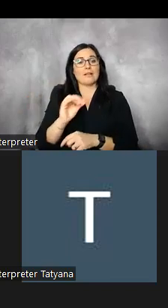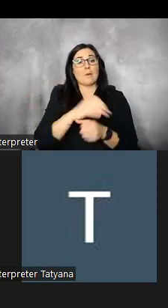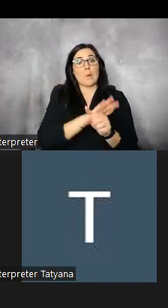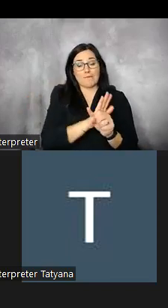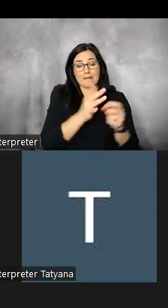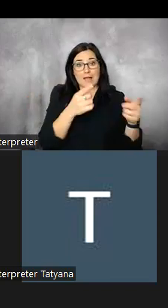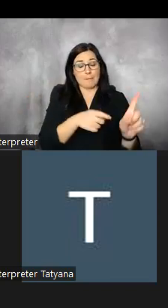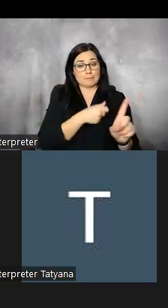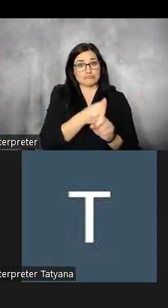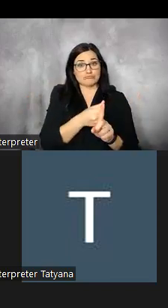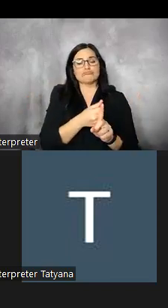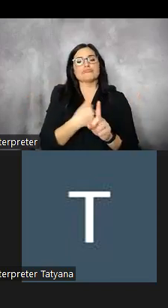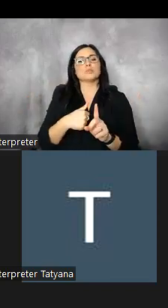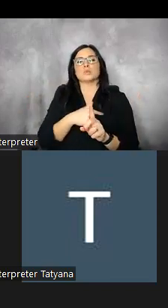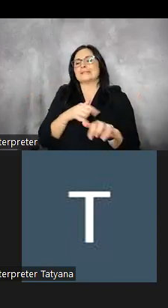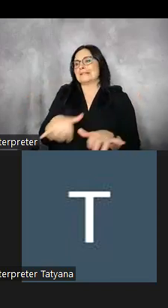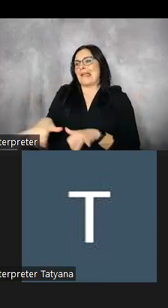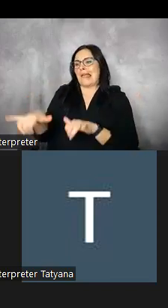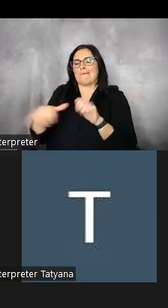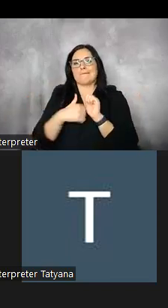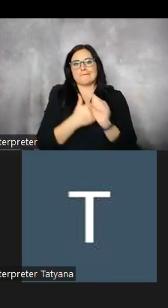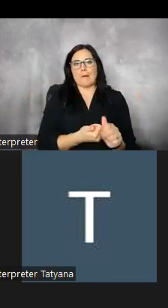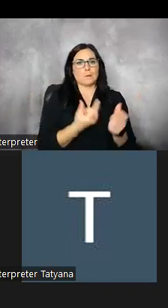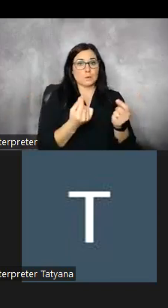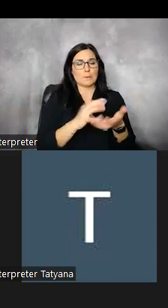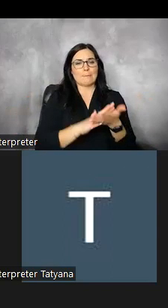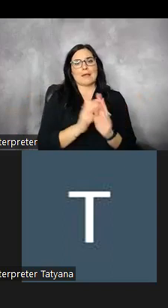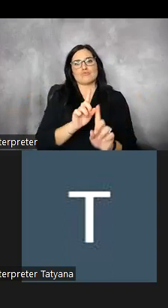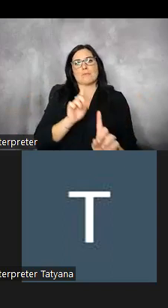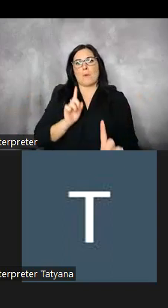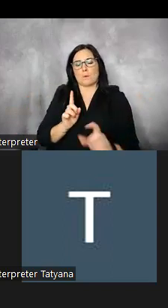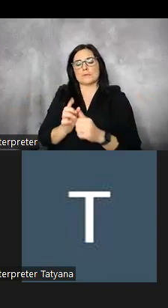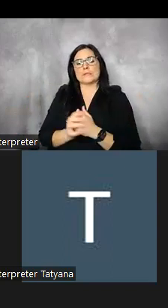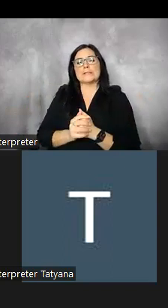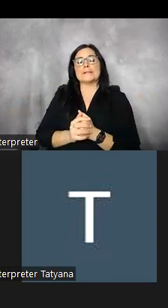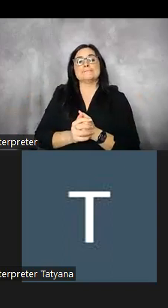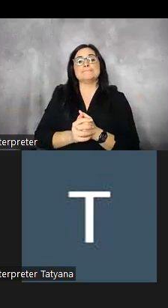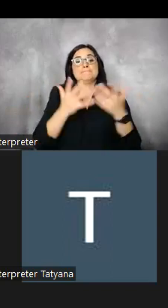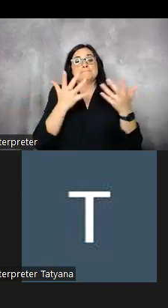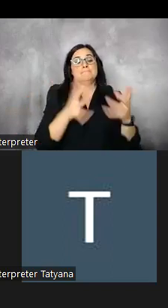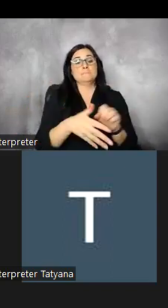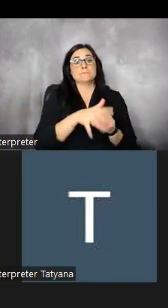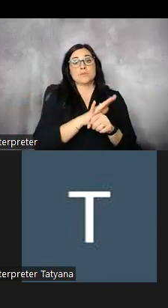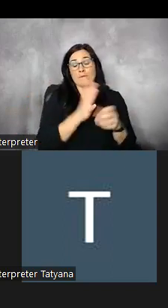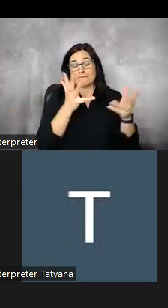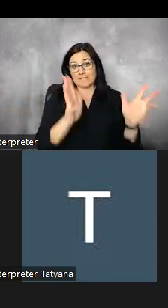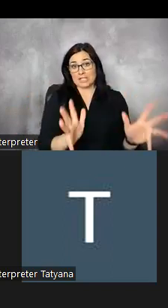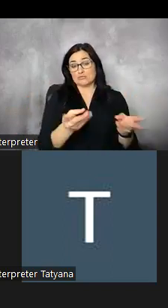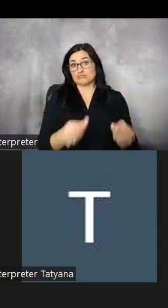of followed suit with a lot of the colleges that we went remote. After COVID restrictions went away,